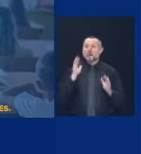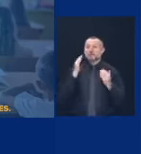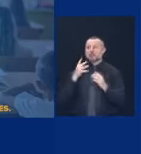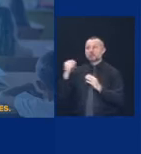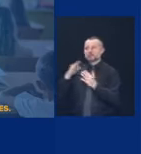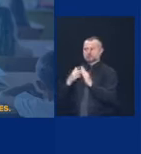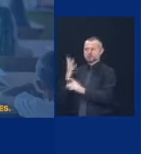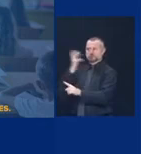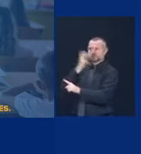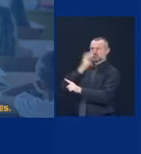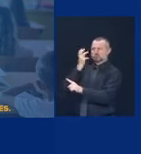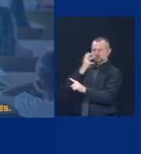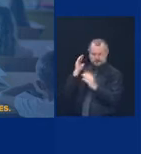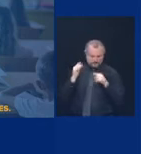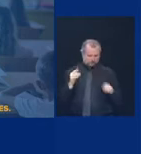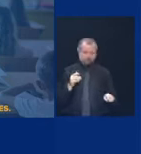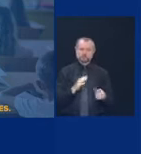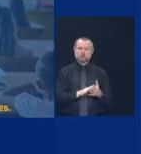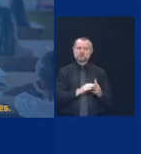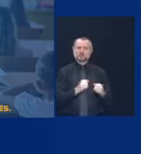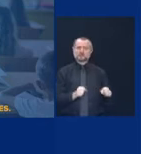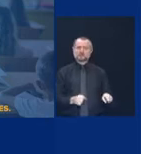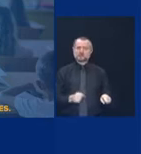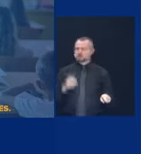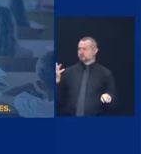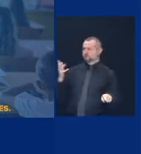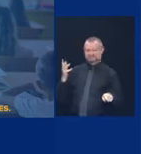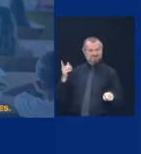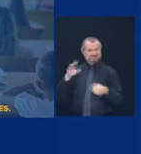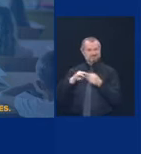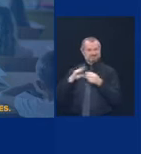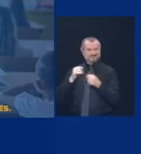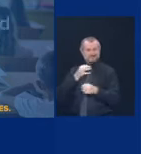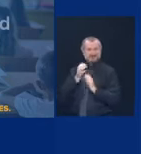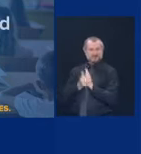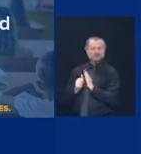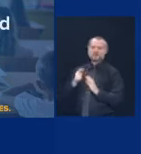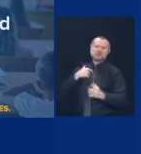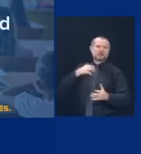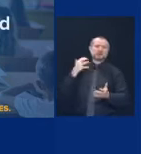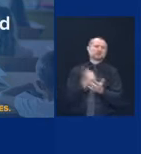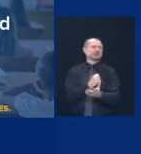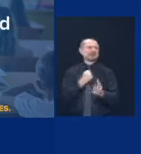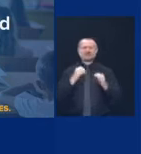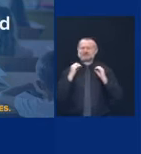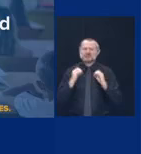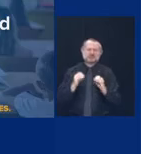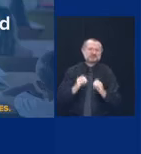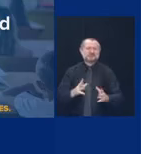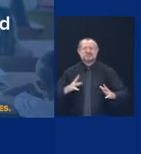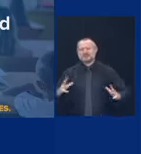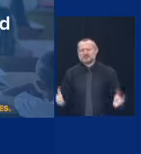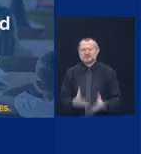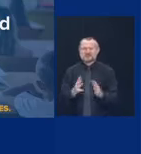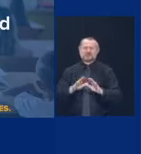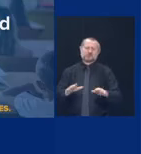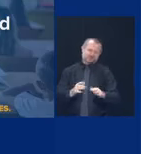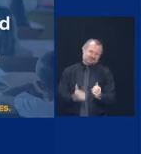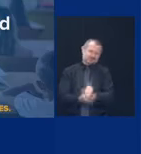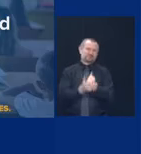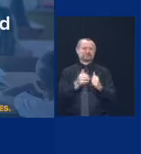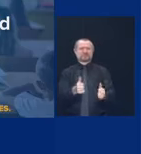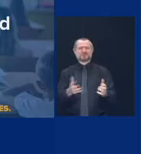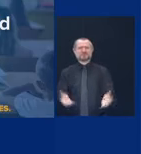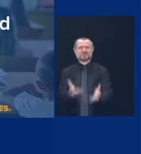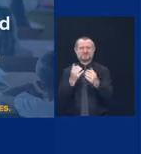Not to mention, the child's getting an education parents, etc. So